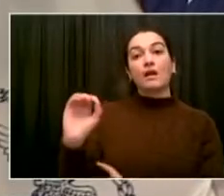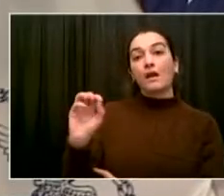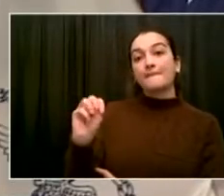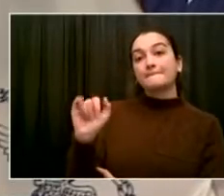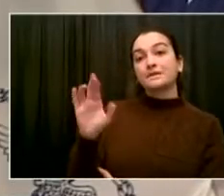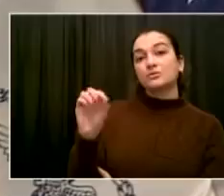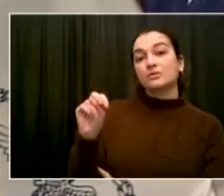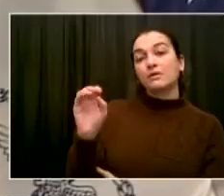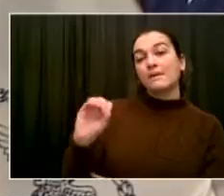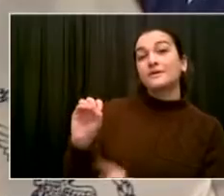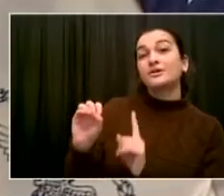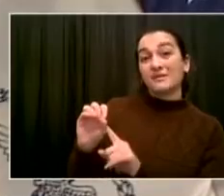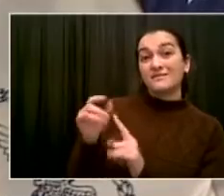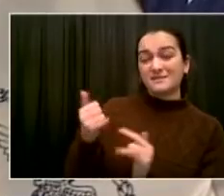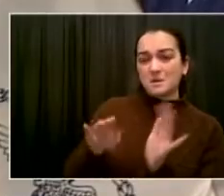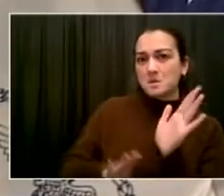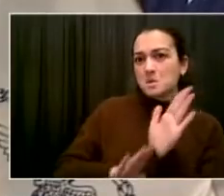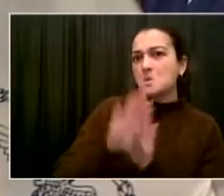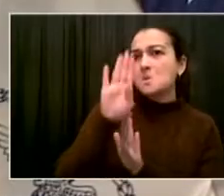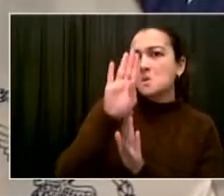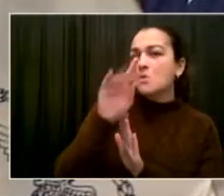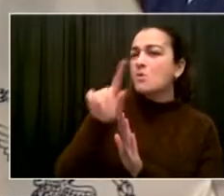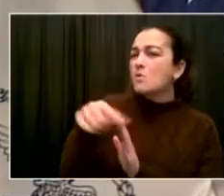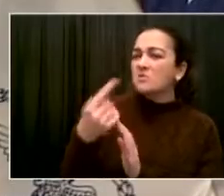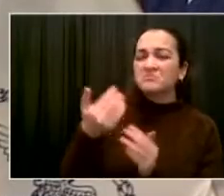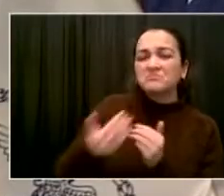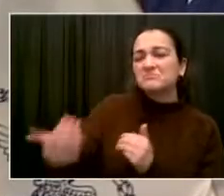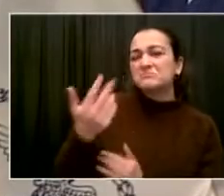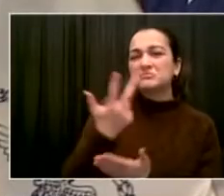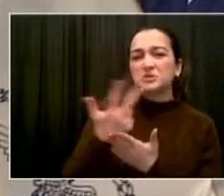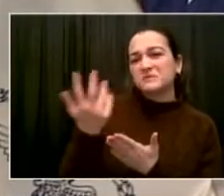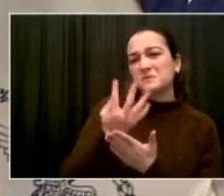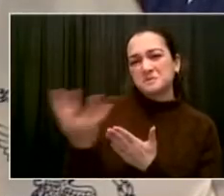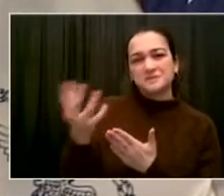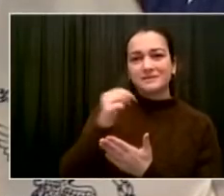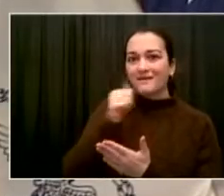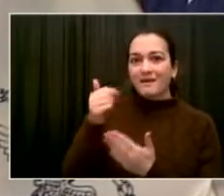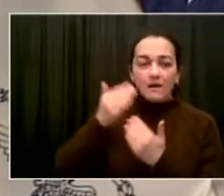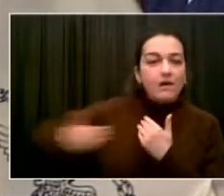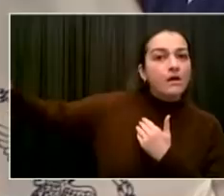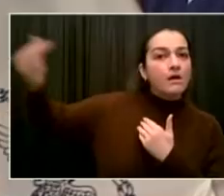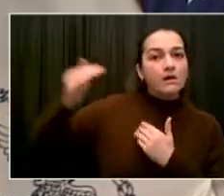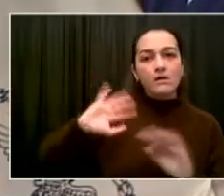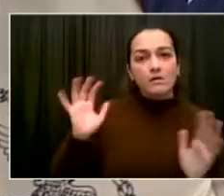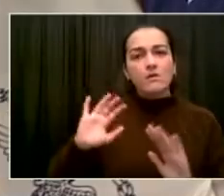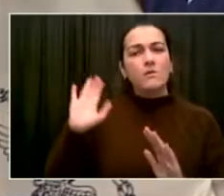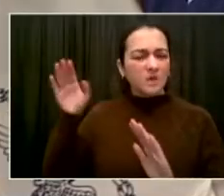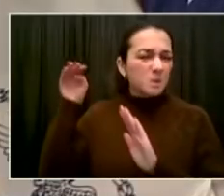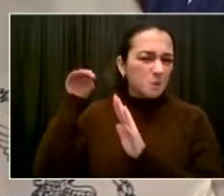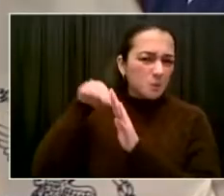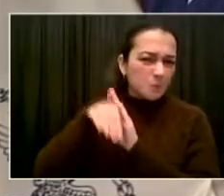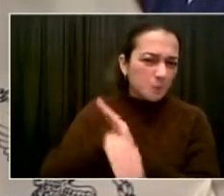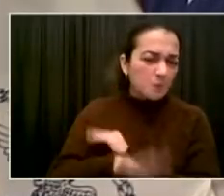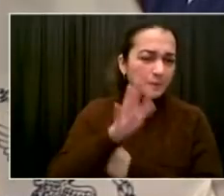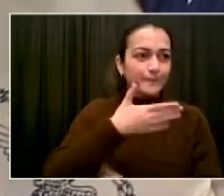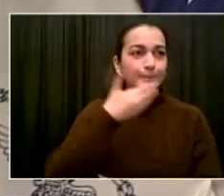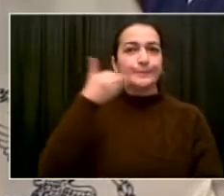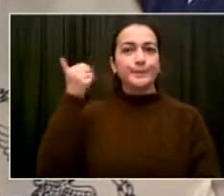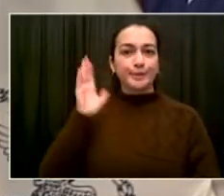start to dissipate. That's based on what we know now, but it will be a tough few weeks for sure, a challenging few